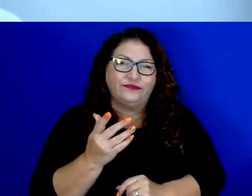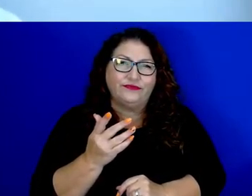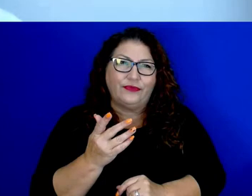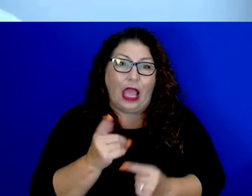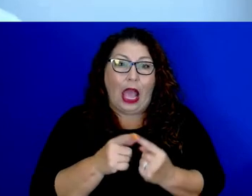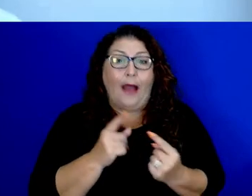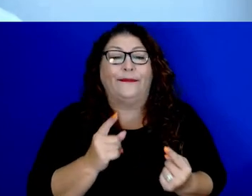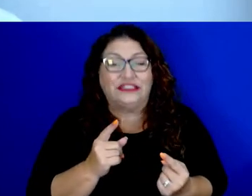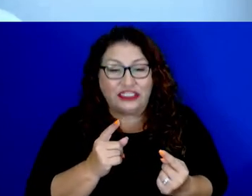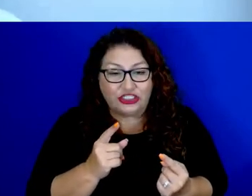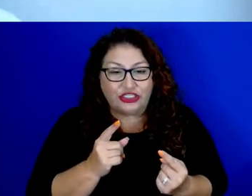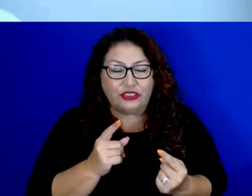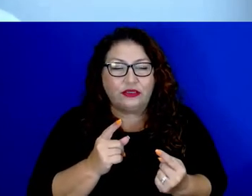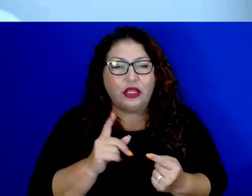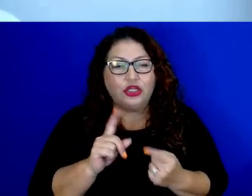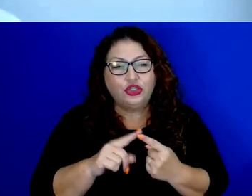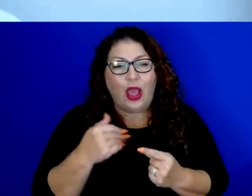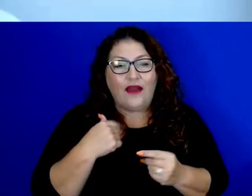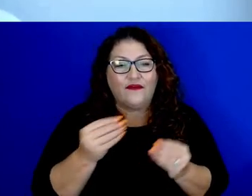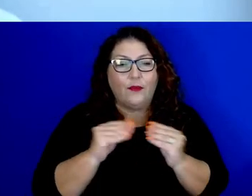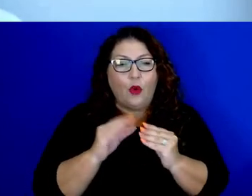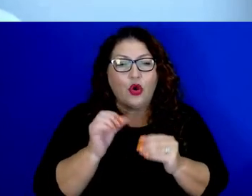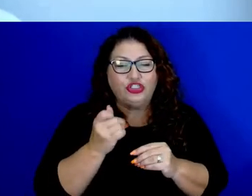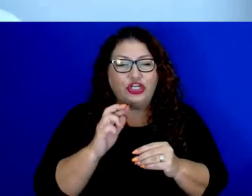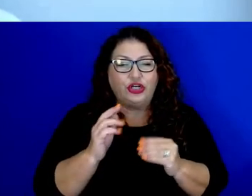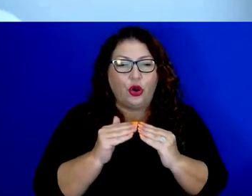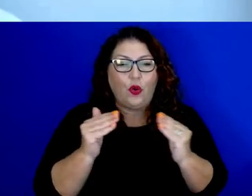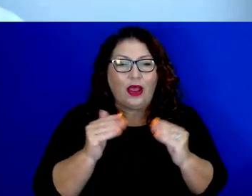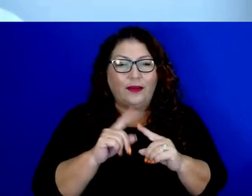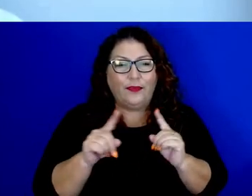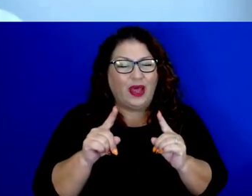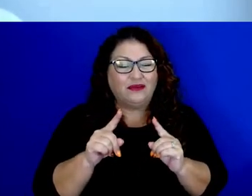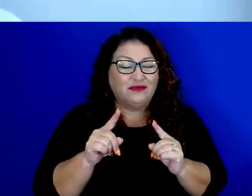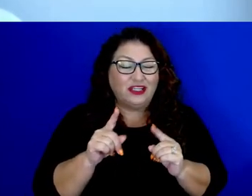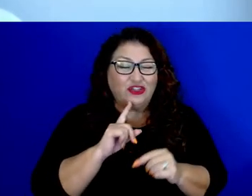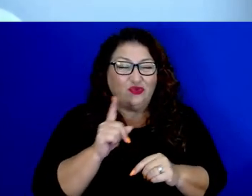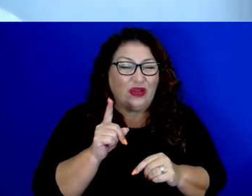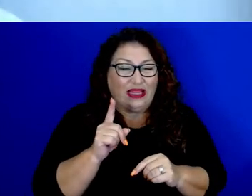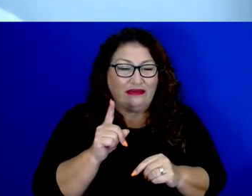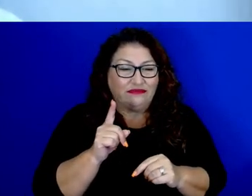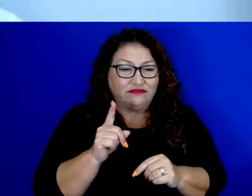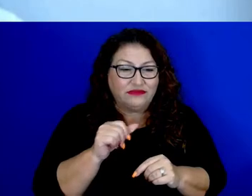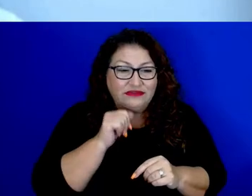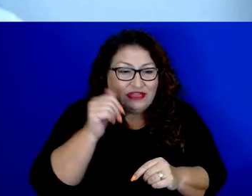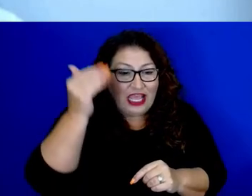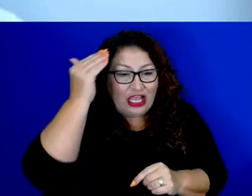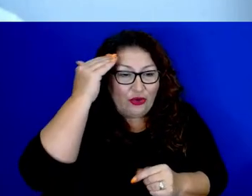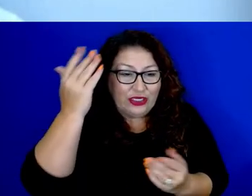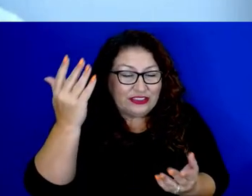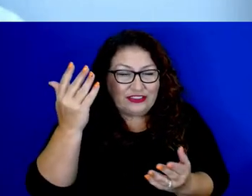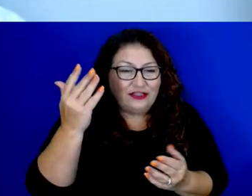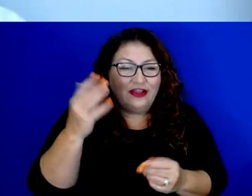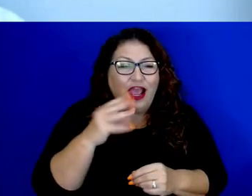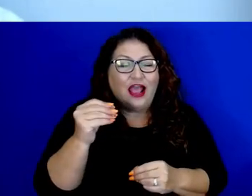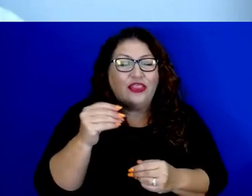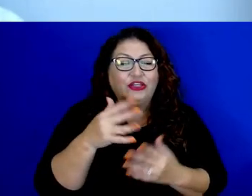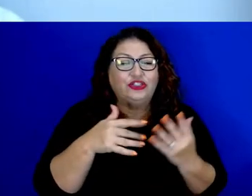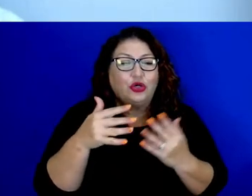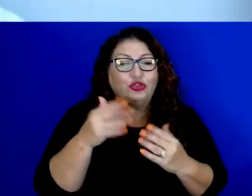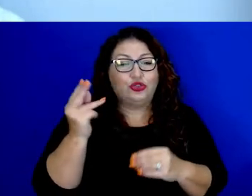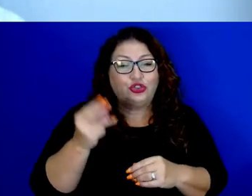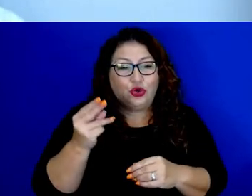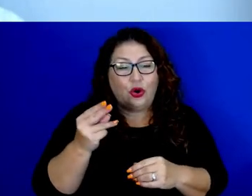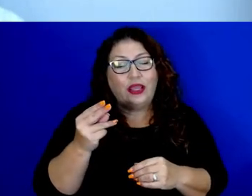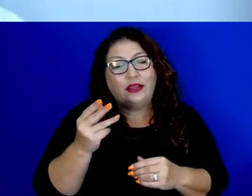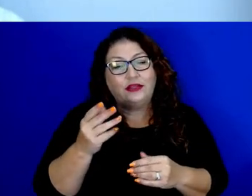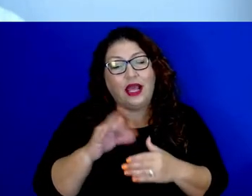gender equality, but it's a question of ignorance to a very, very large extent. And the social historical context made it quite difficult right now.